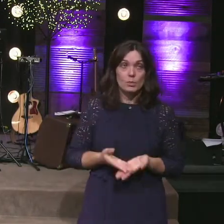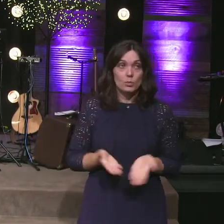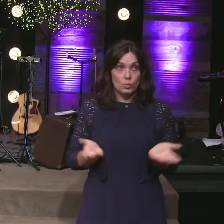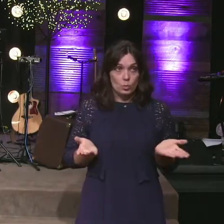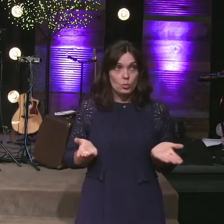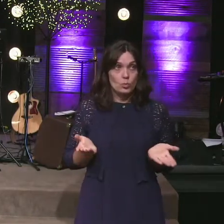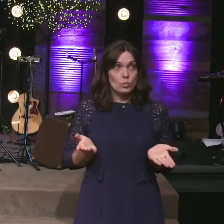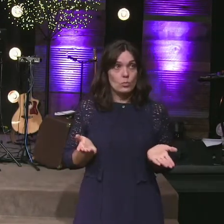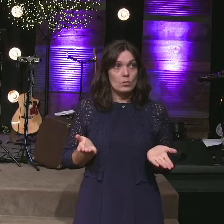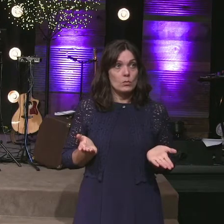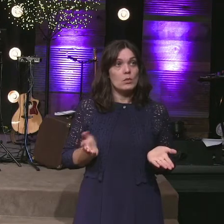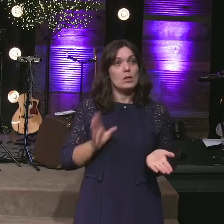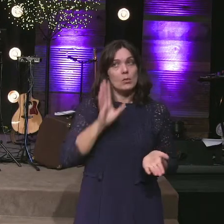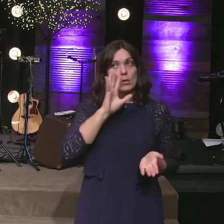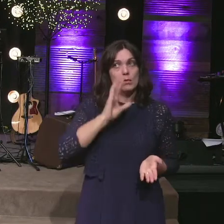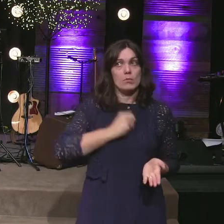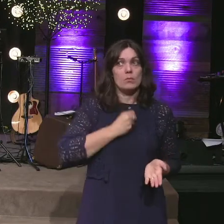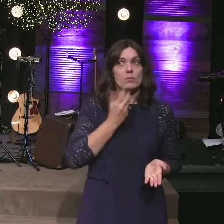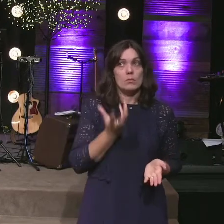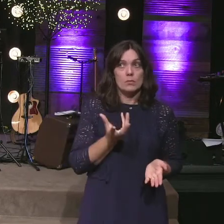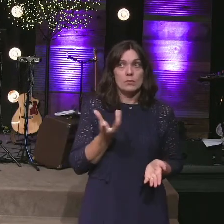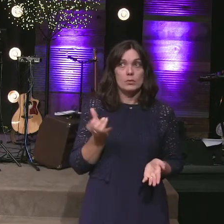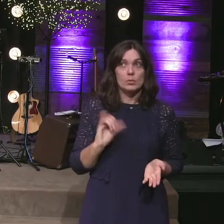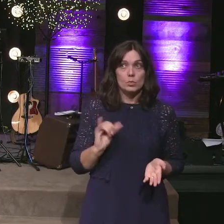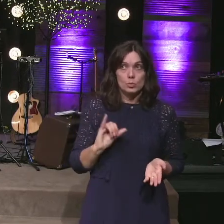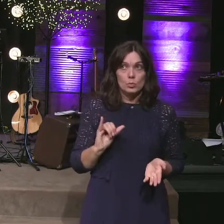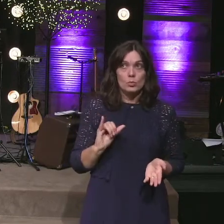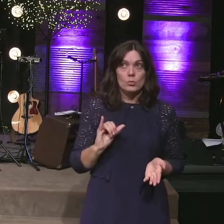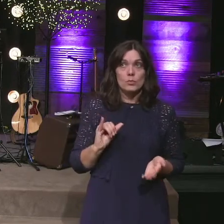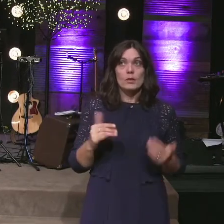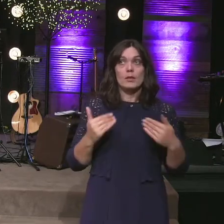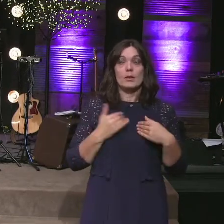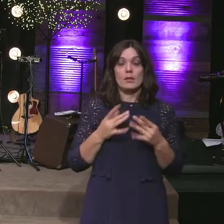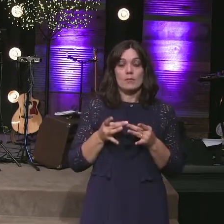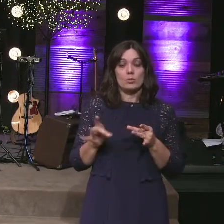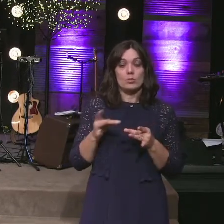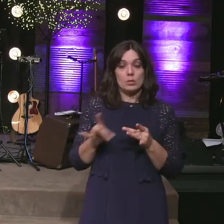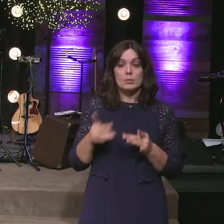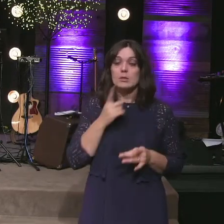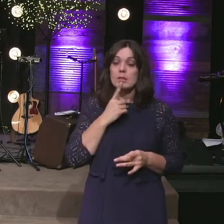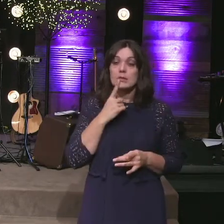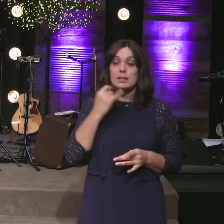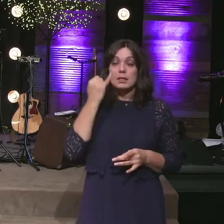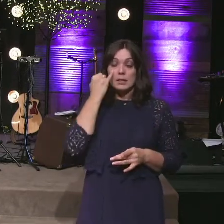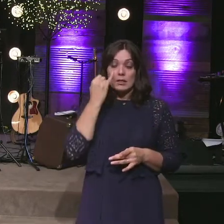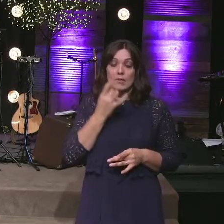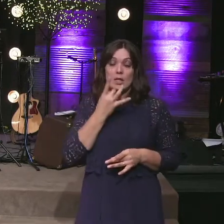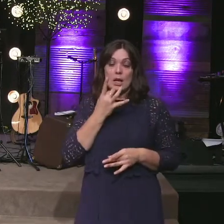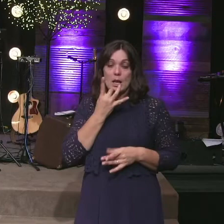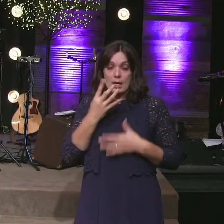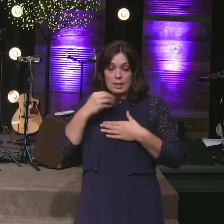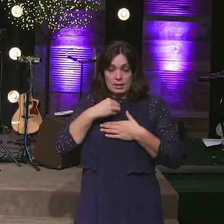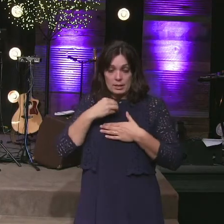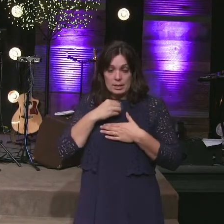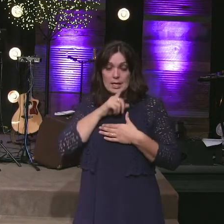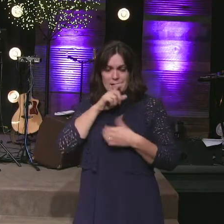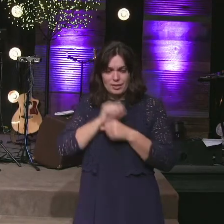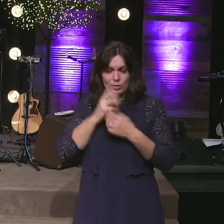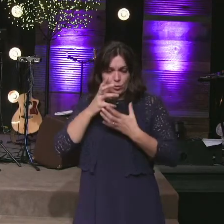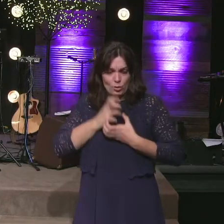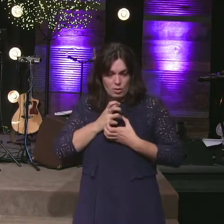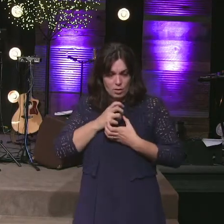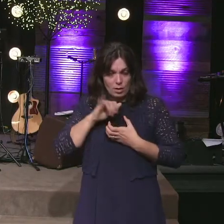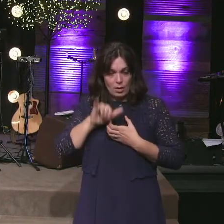it's going to come out of you. There's a scripture that says, if the light that's in you is darkness, how great is that